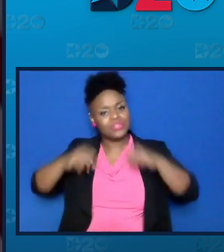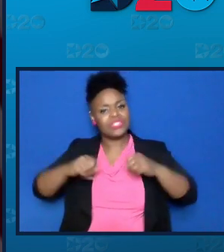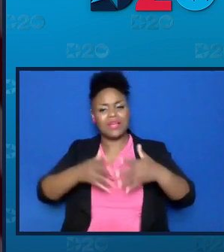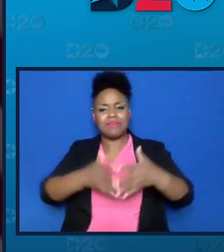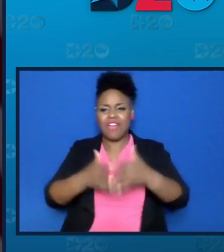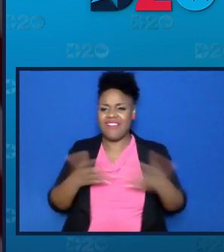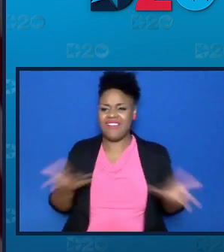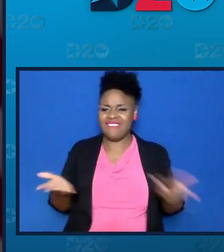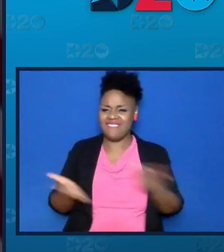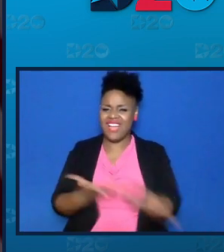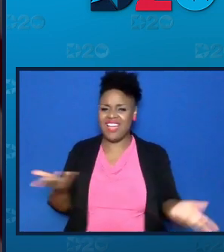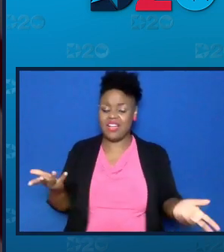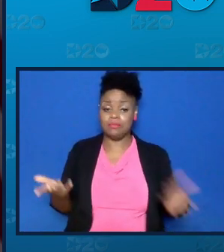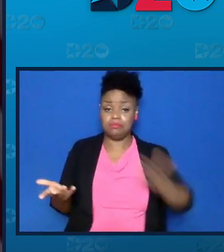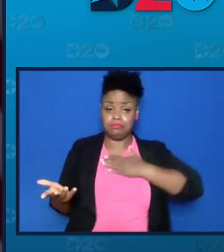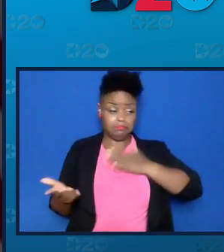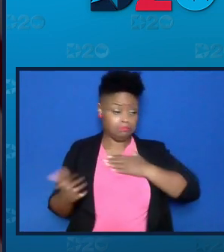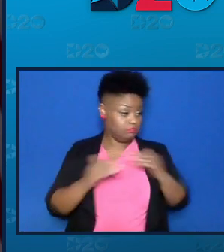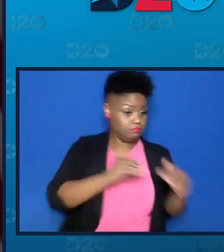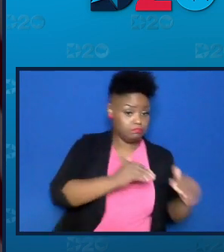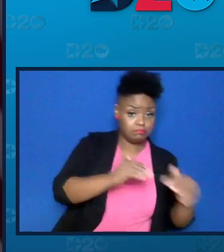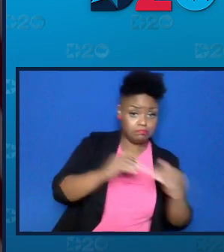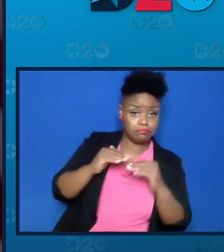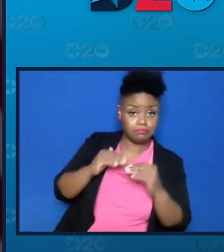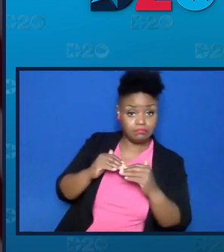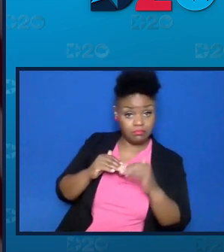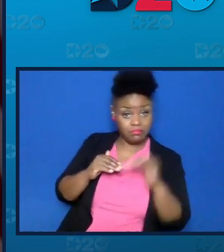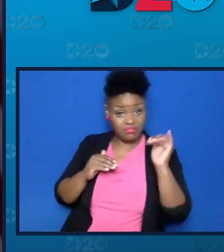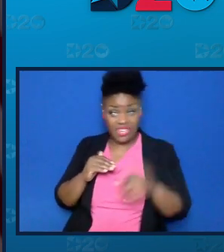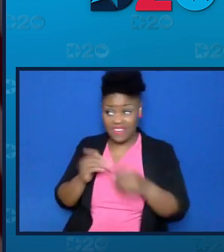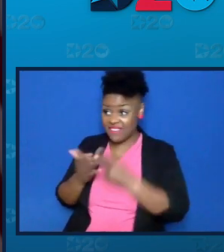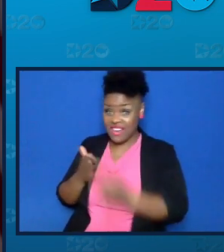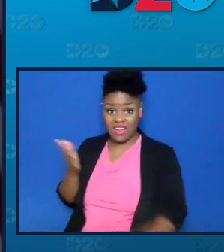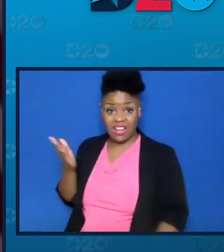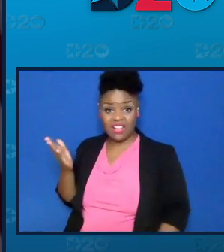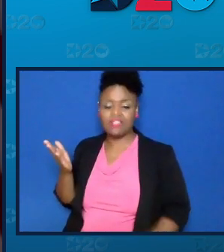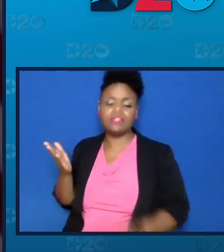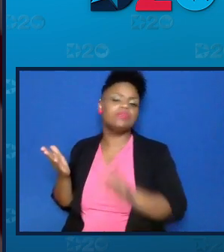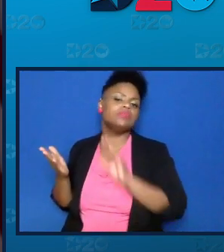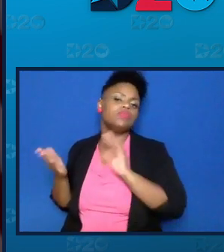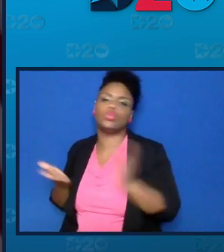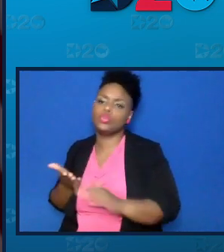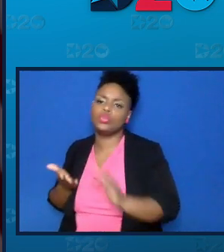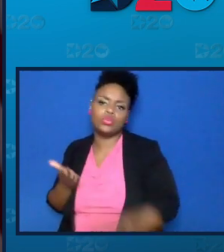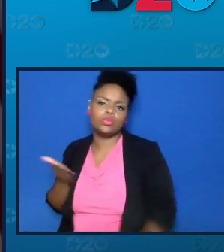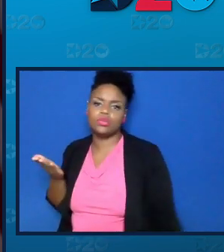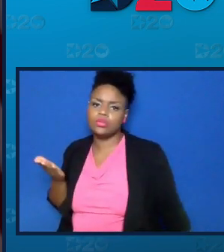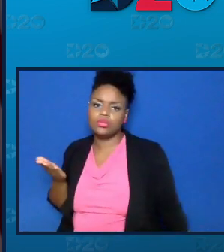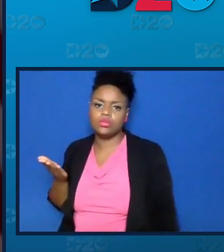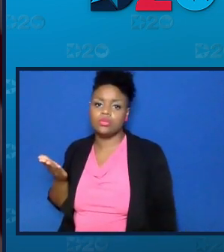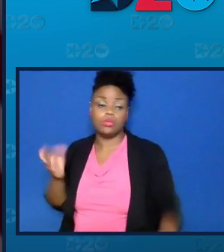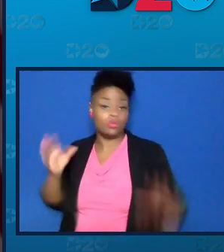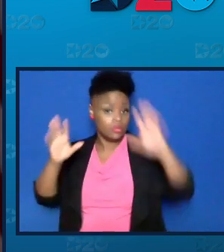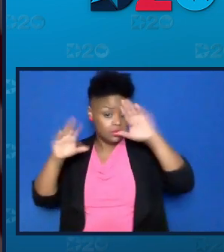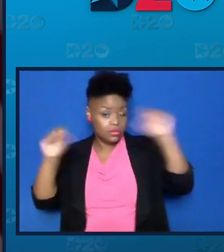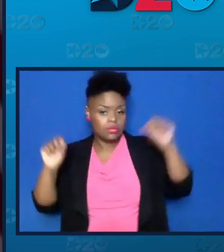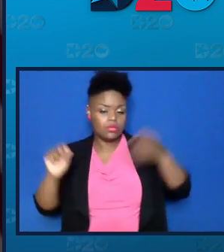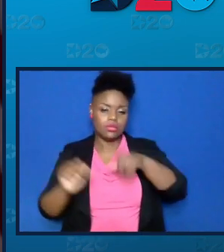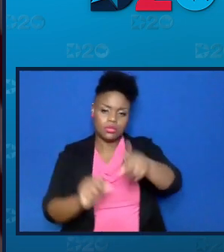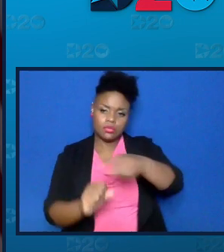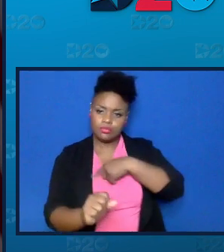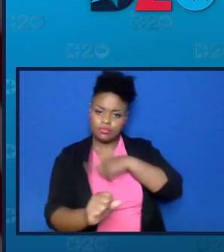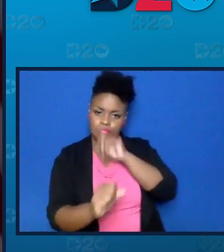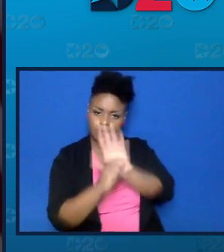my fellow Americans, that is unforgivable. As president, I'll make you a promise. I'll